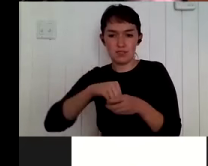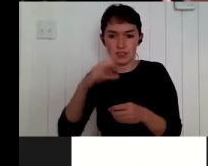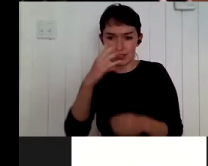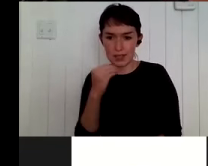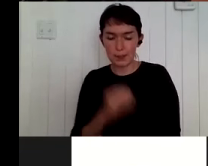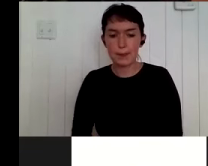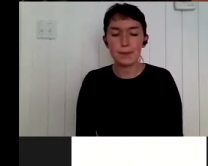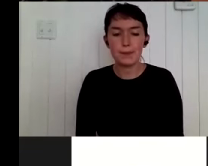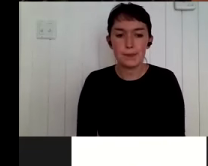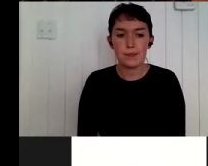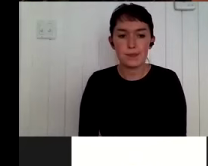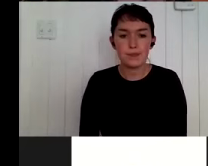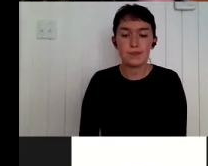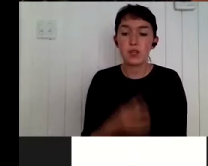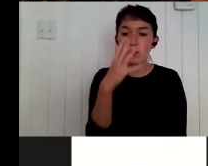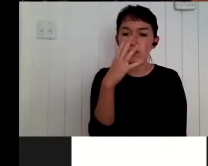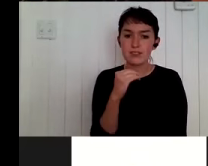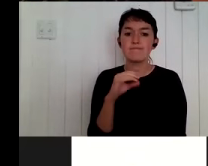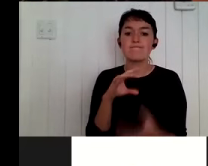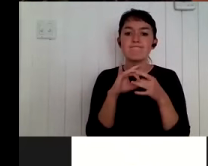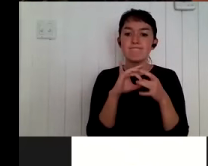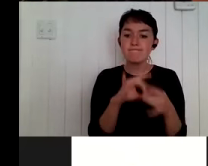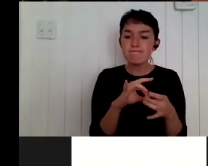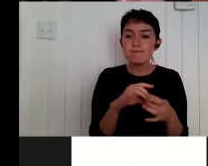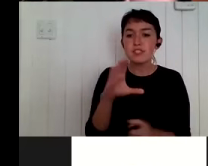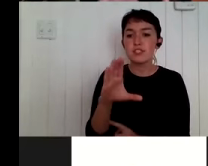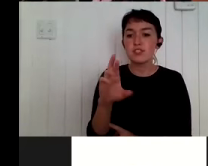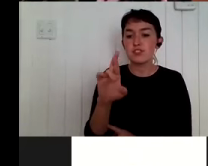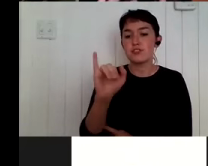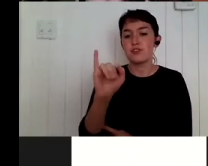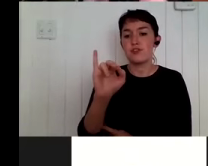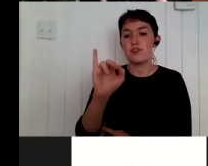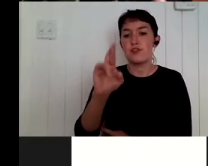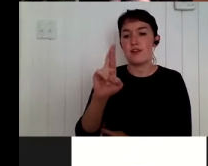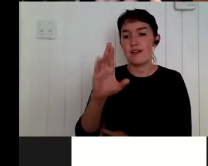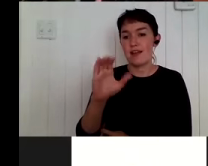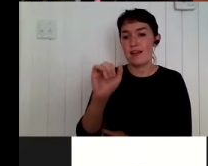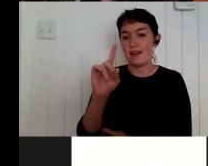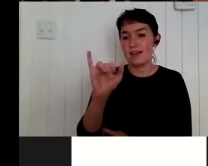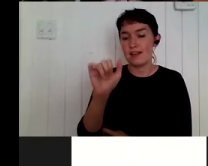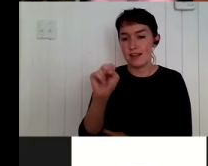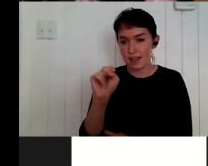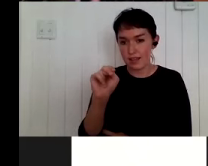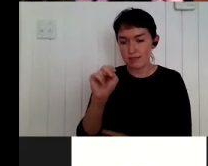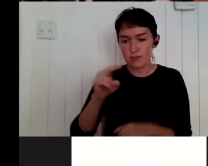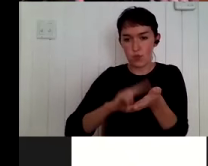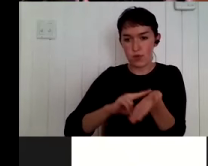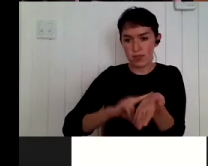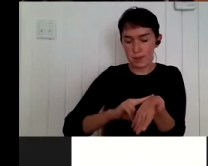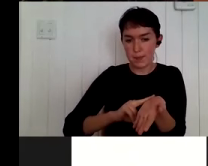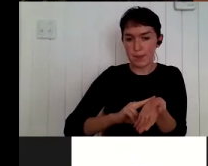So sleep is intricately tied to circadian rhythms. This is a 24-hour biological clock that helps set our